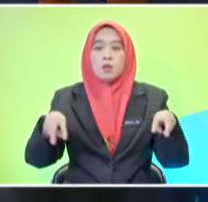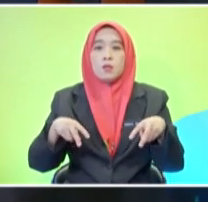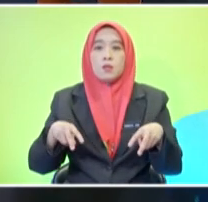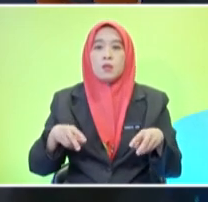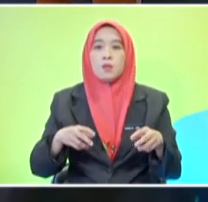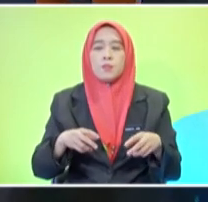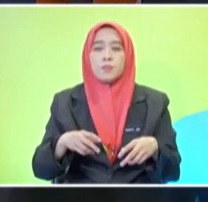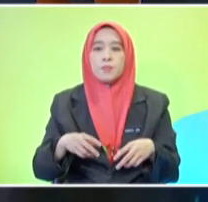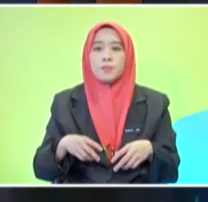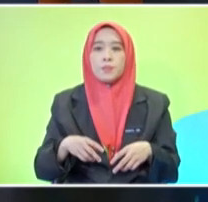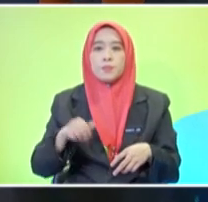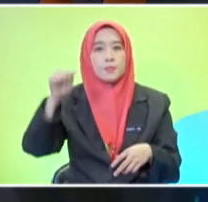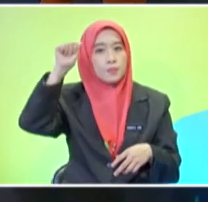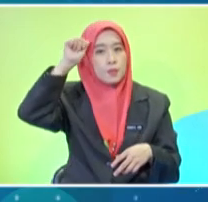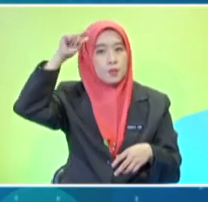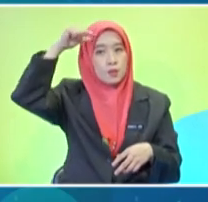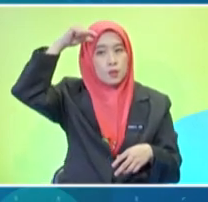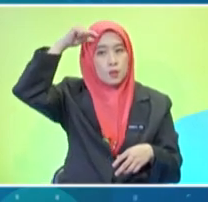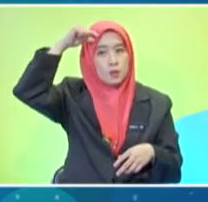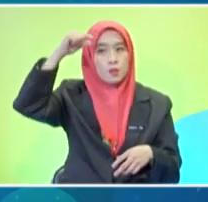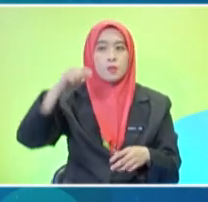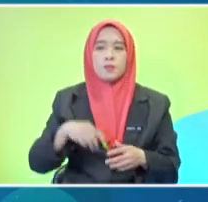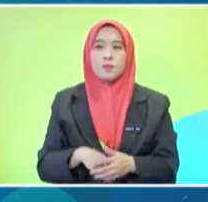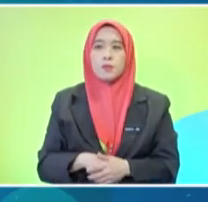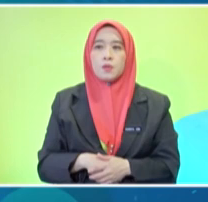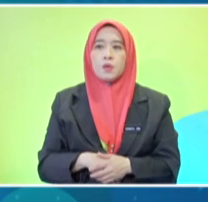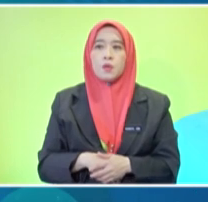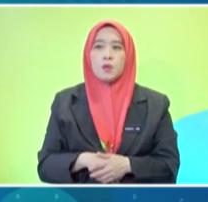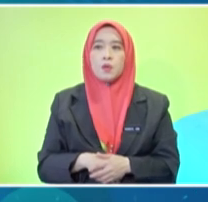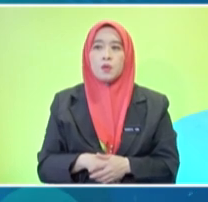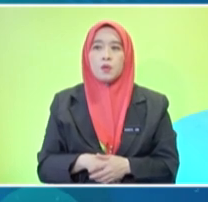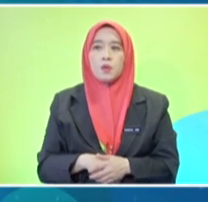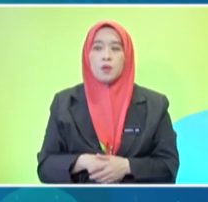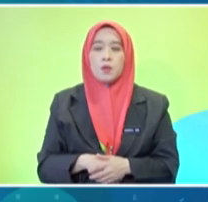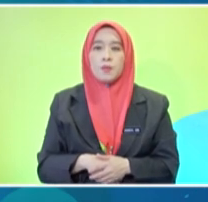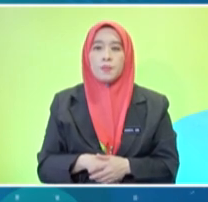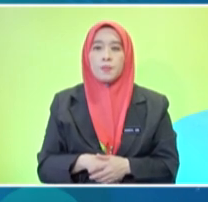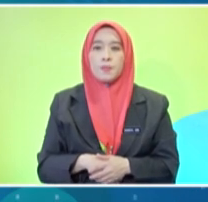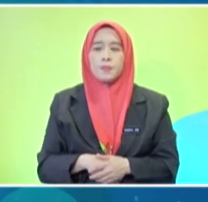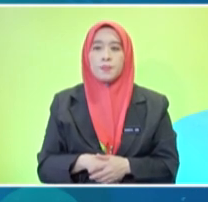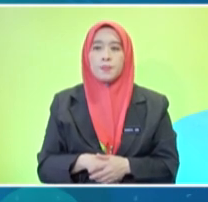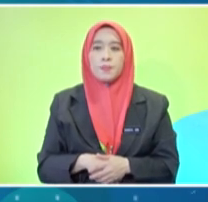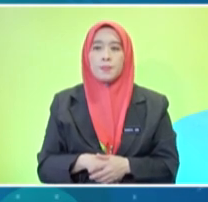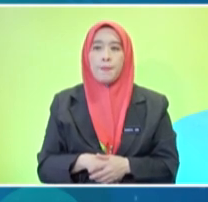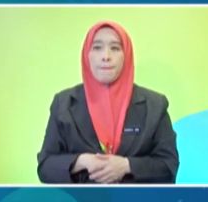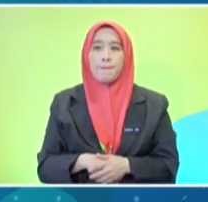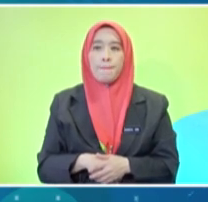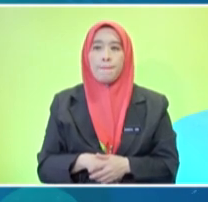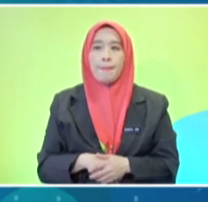So, who Akif? Who would like to try? Akif? Alright. Yes. Okay, there you go, Akif.